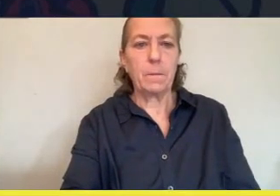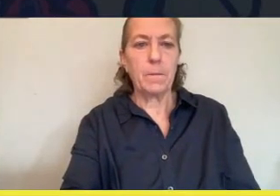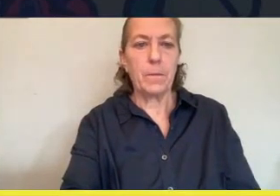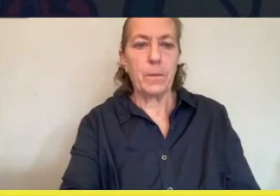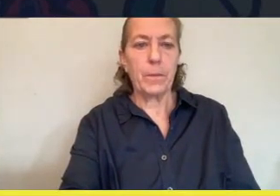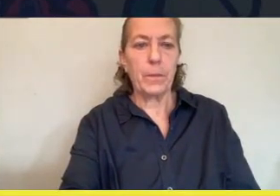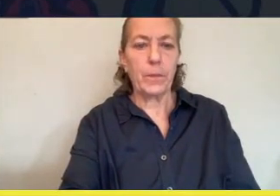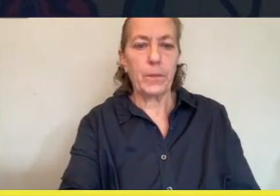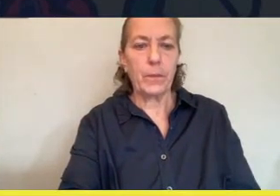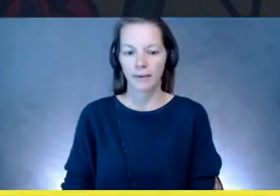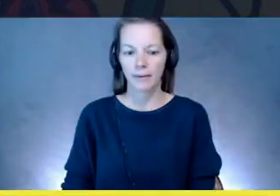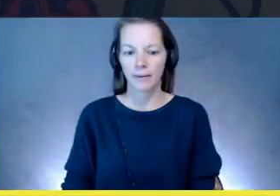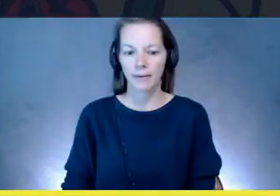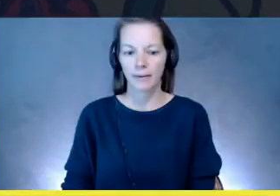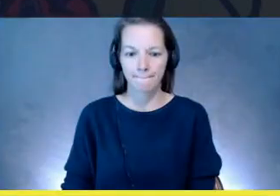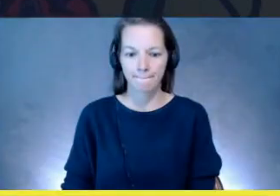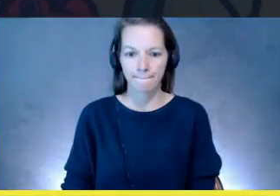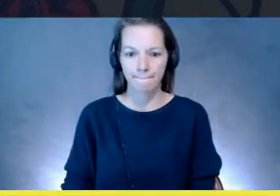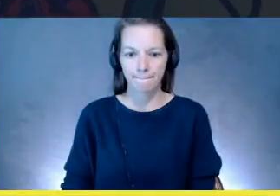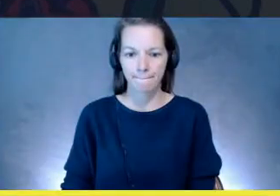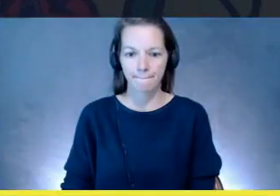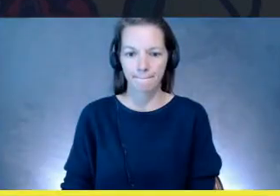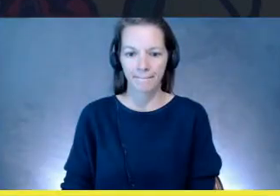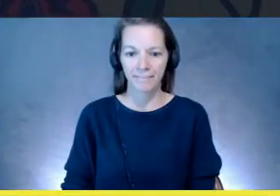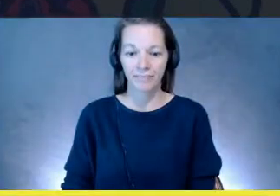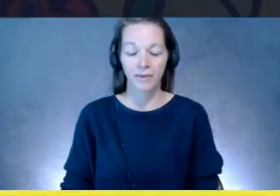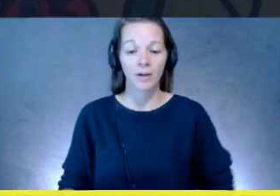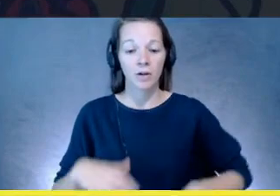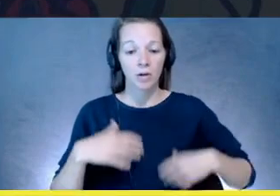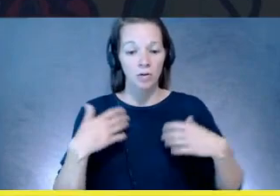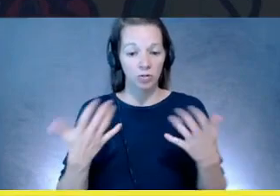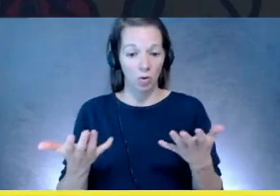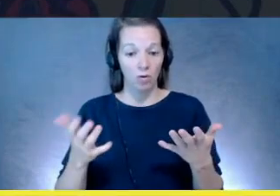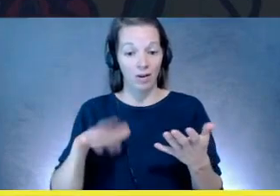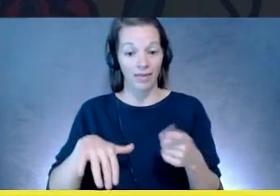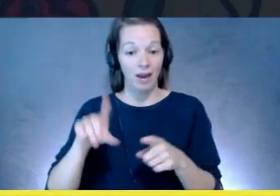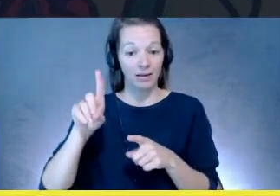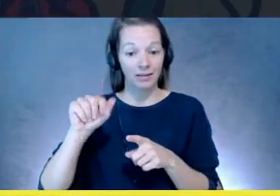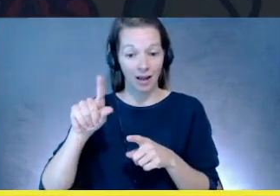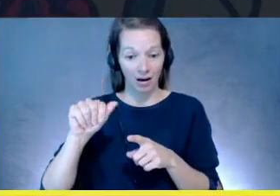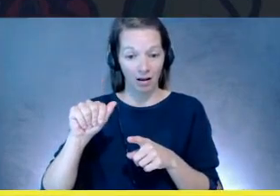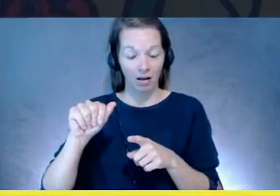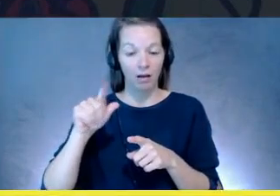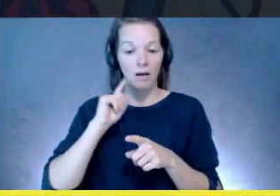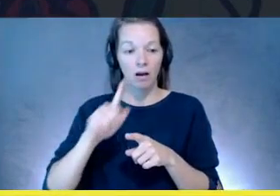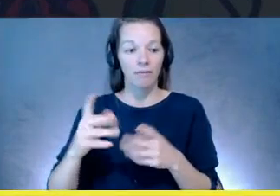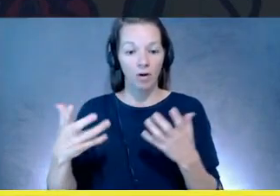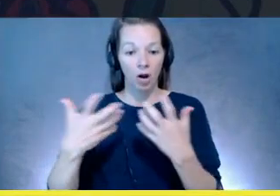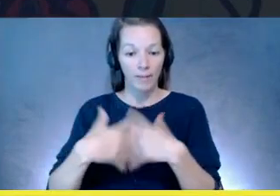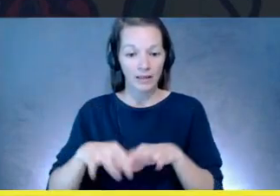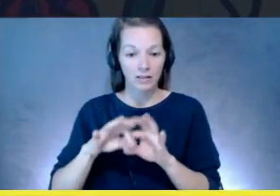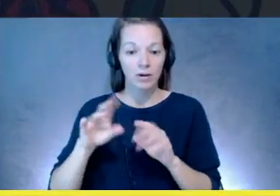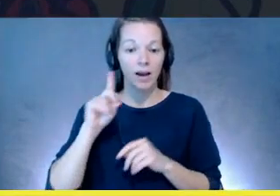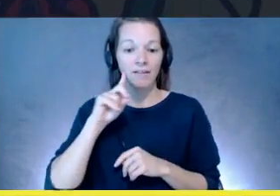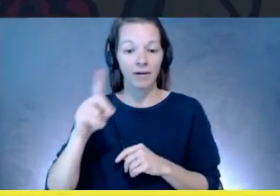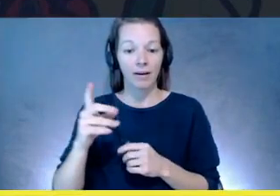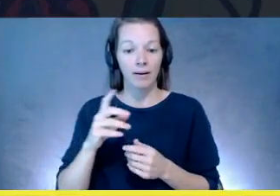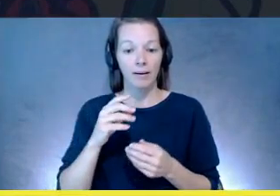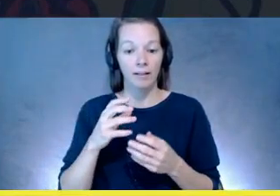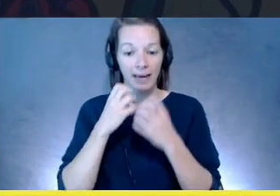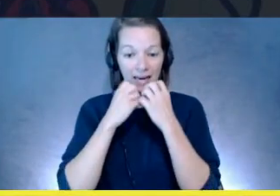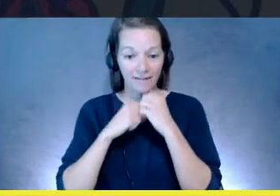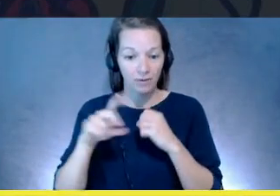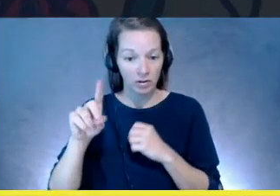In sum, harmonizing disability data is an important next step to ensuring that we have meaningful data to guide